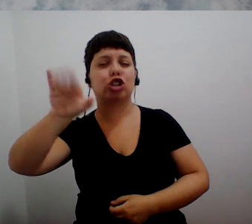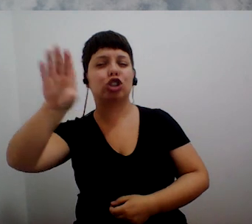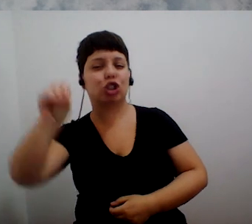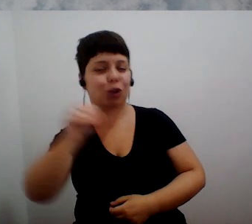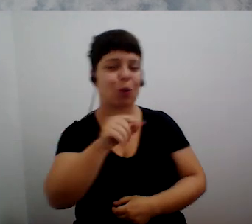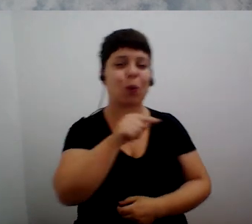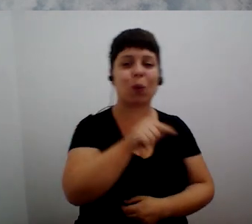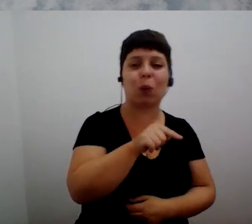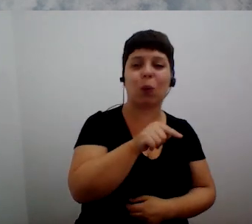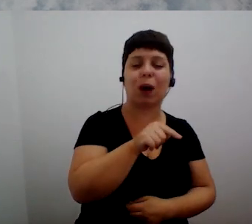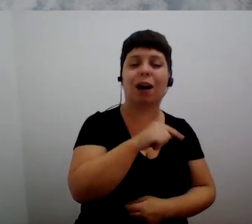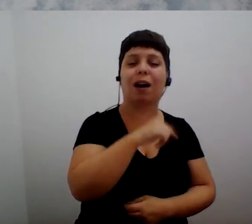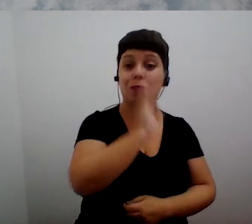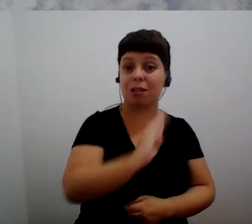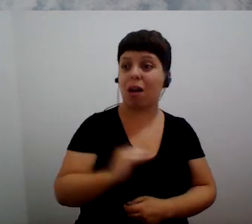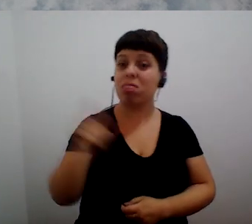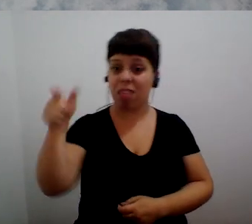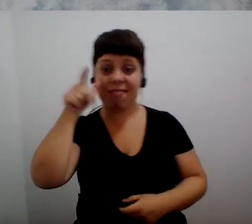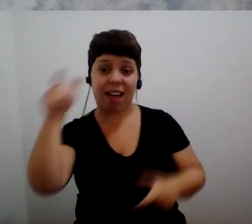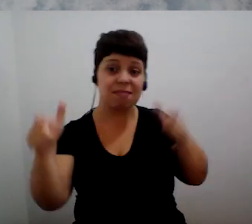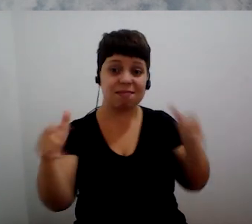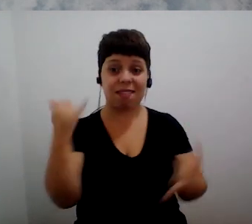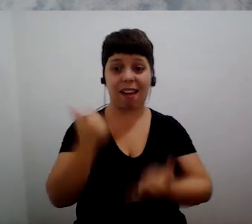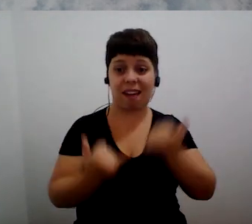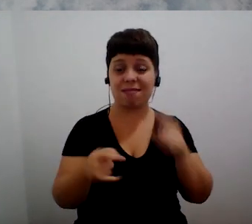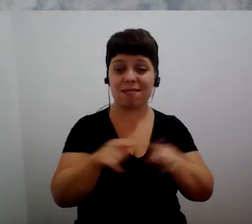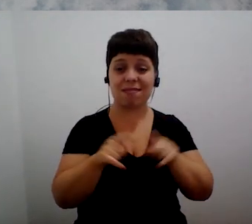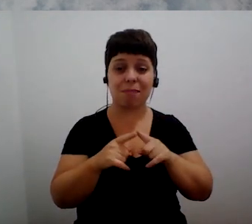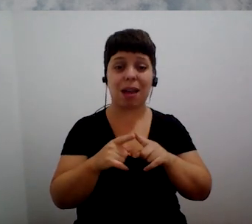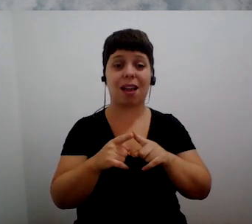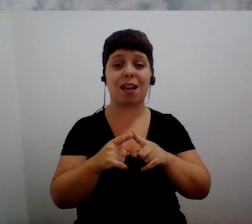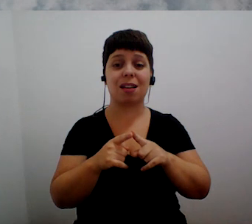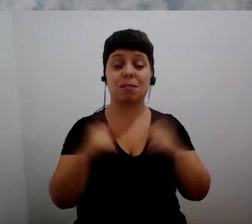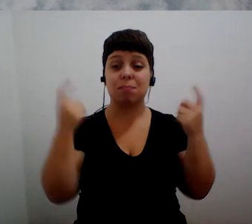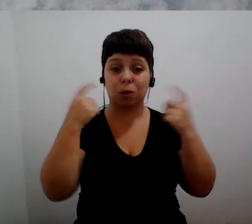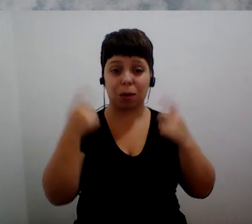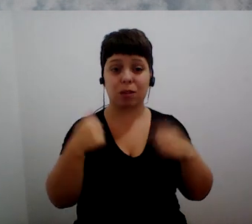concerns, and that together we can help move the agenda. Thank you.